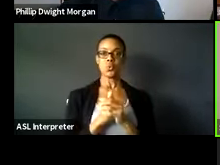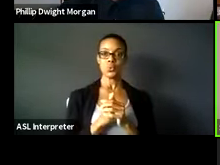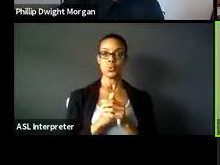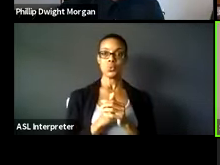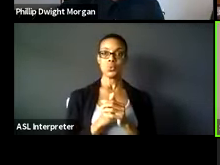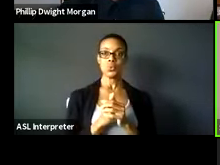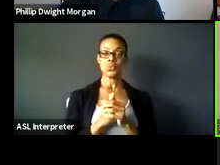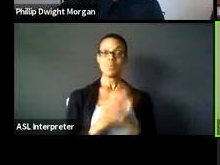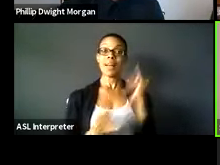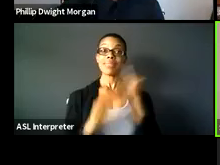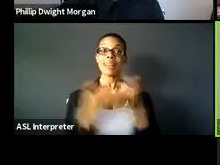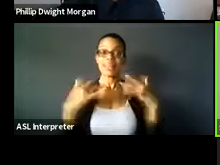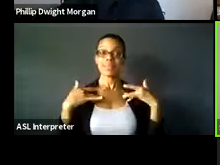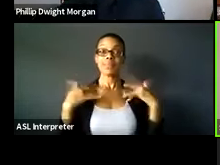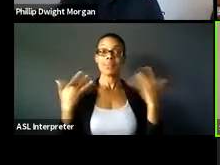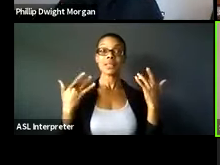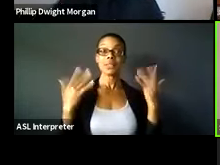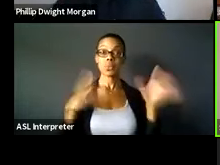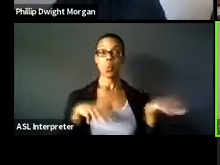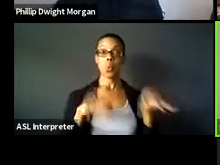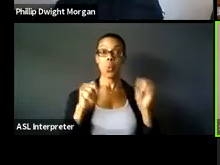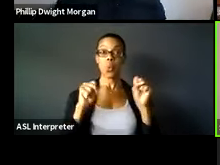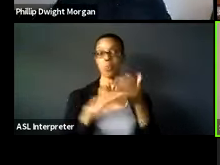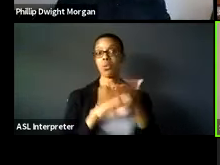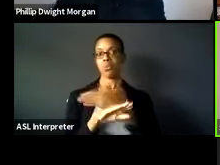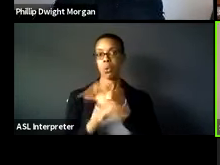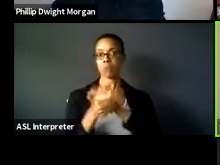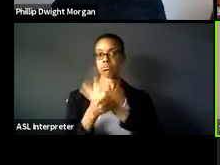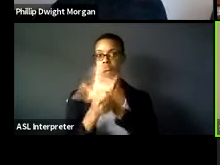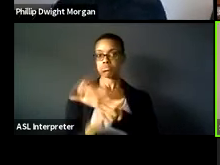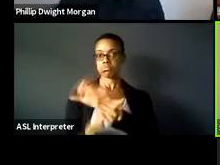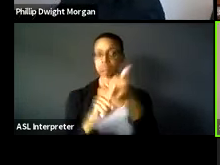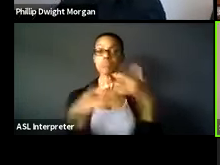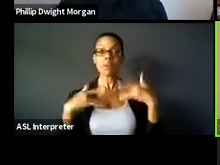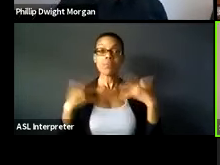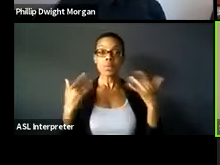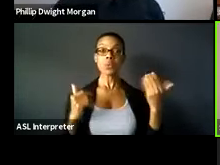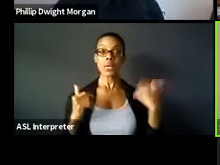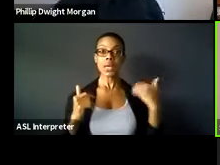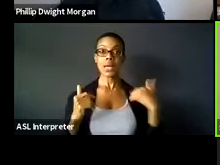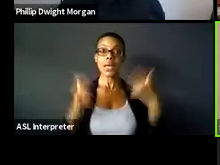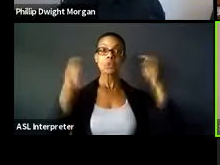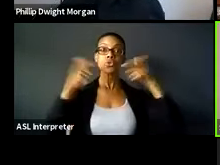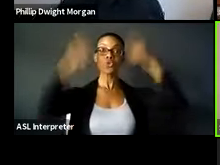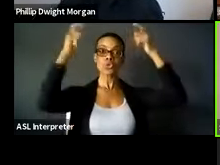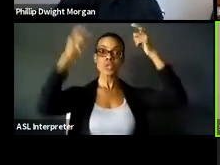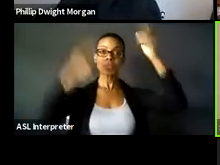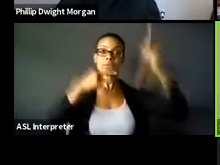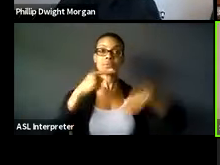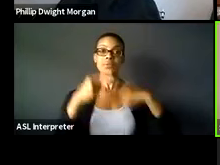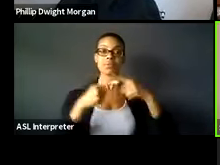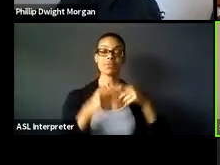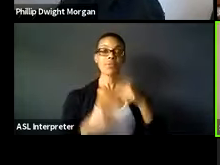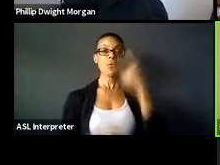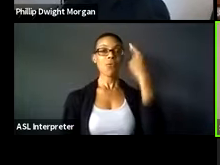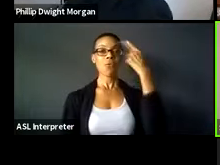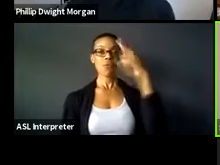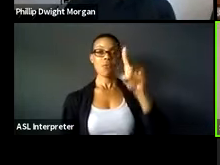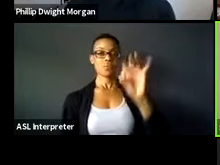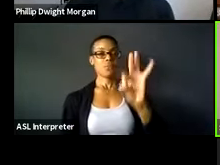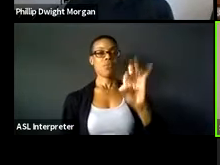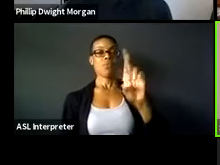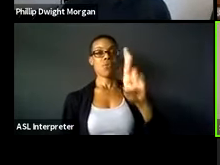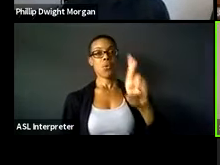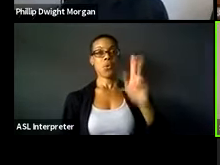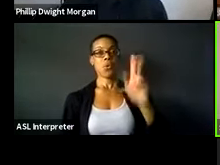last events that we were able to have before COVID hit was a chef series called For the Love Of, where our focus was